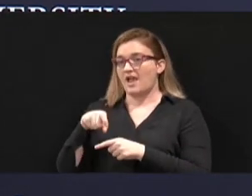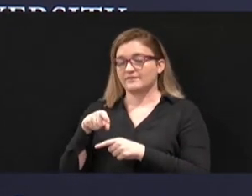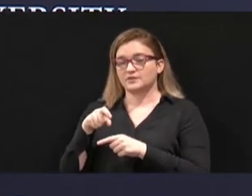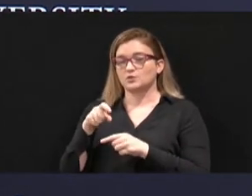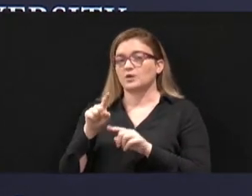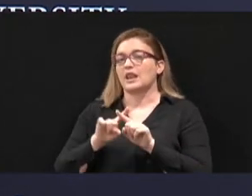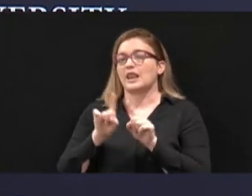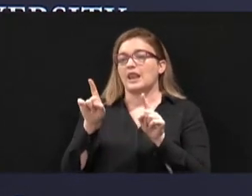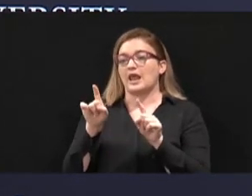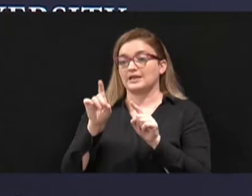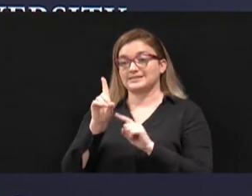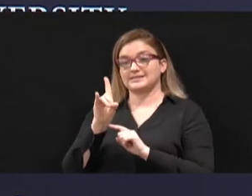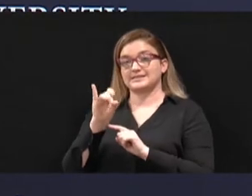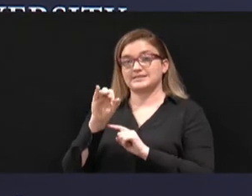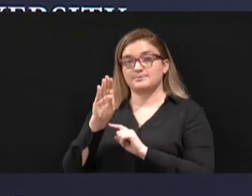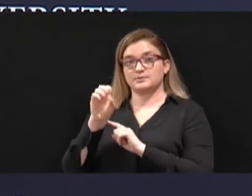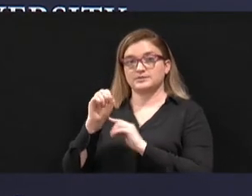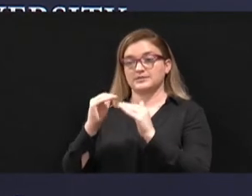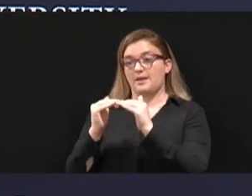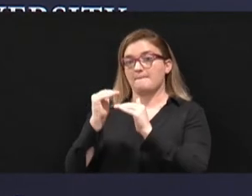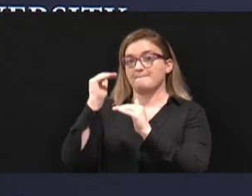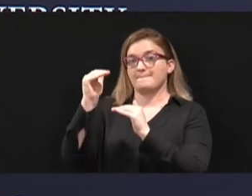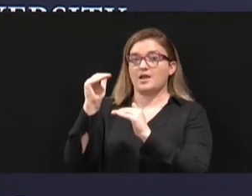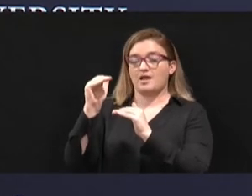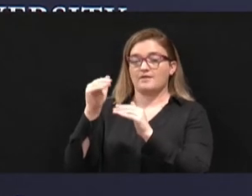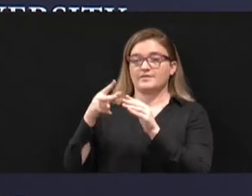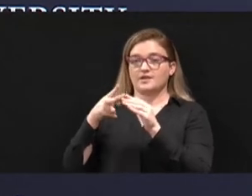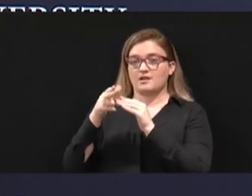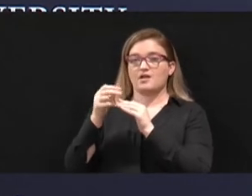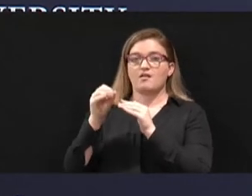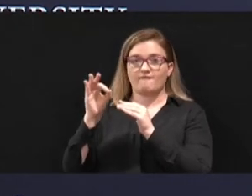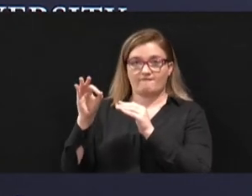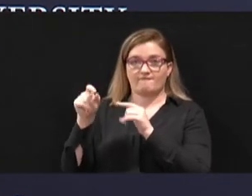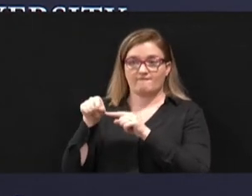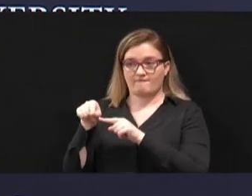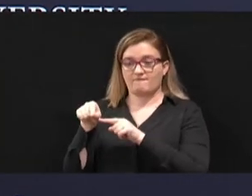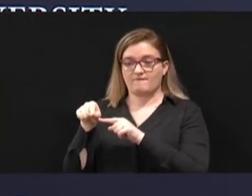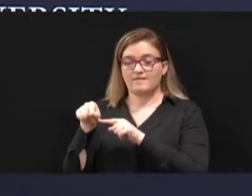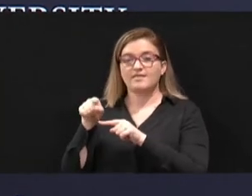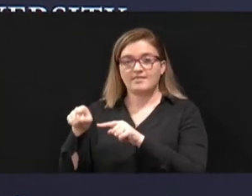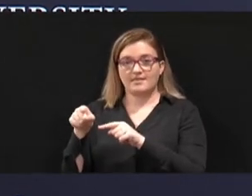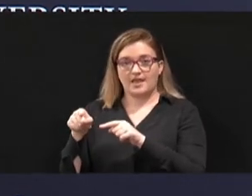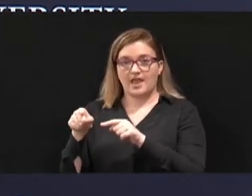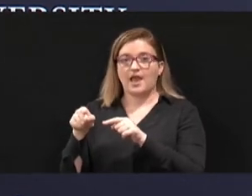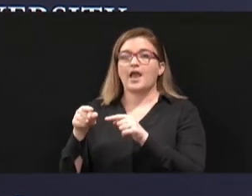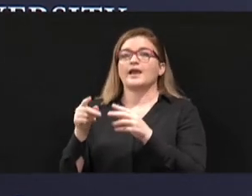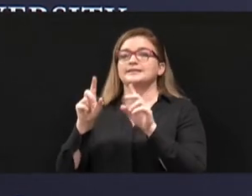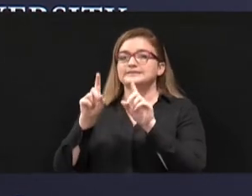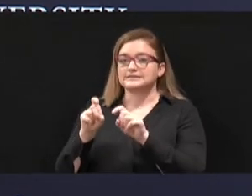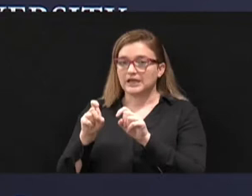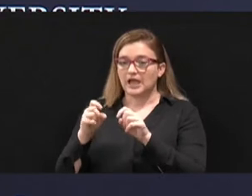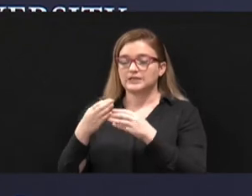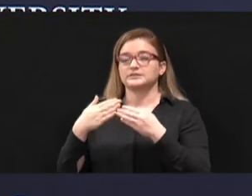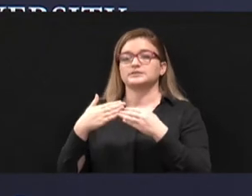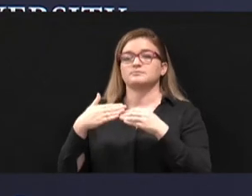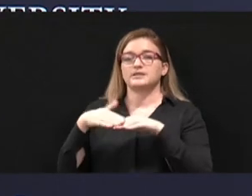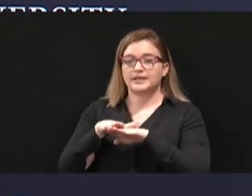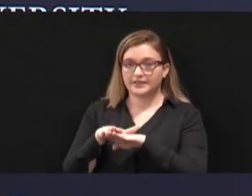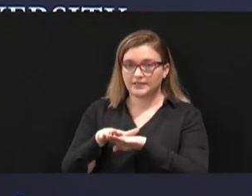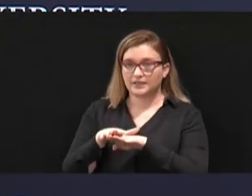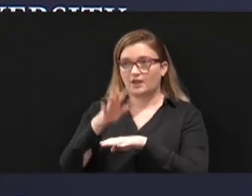because dibbles test phoneme seg and blending and nonsense